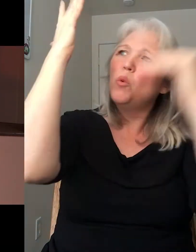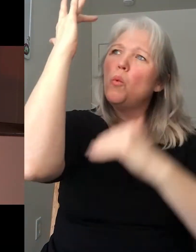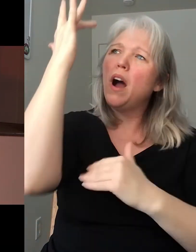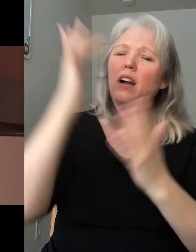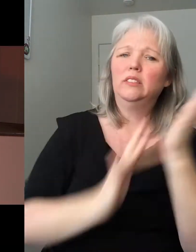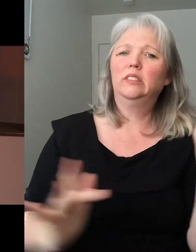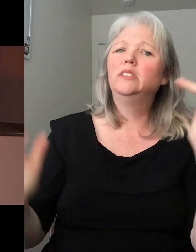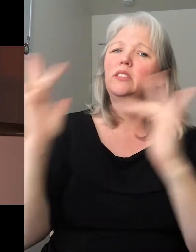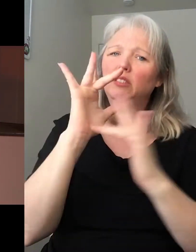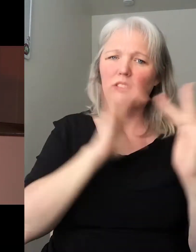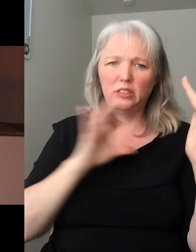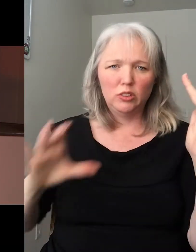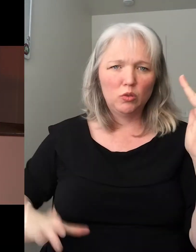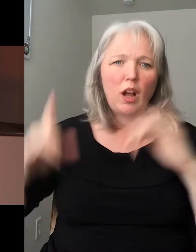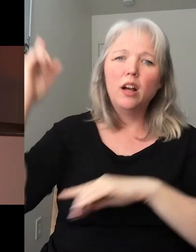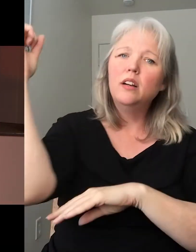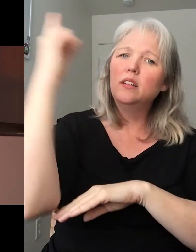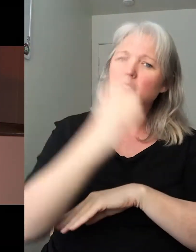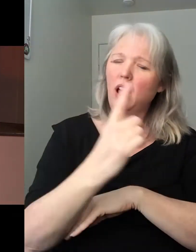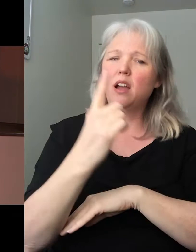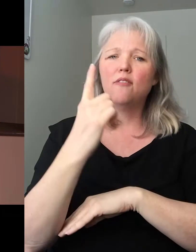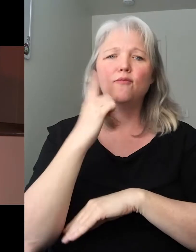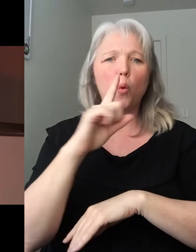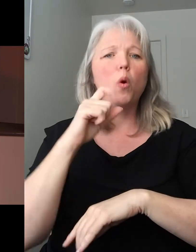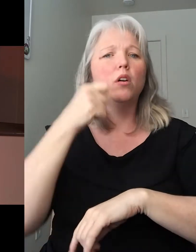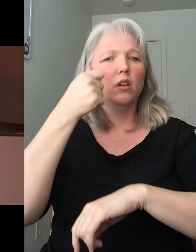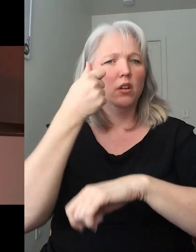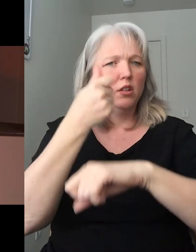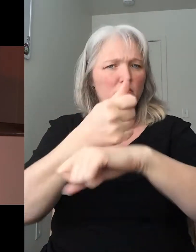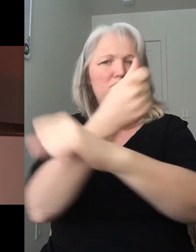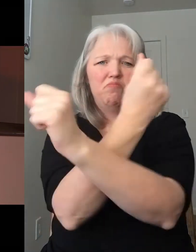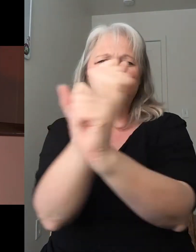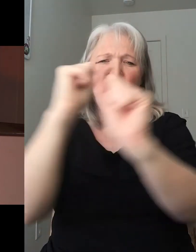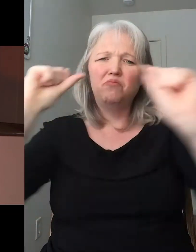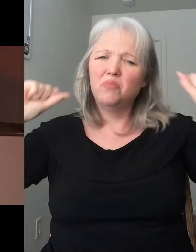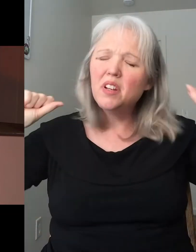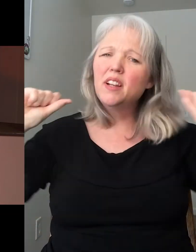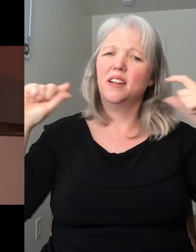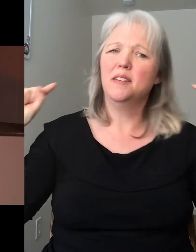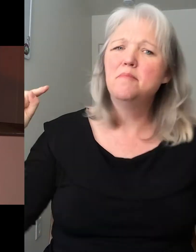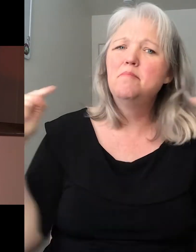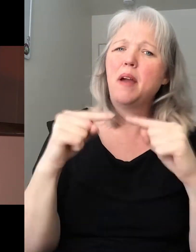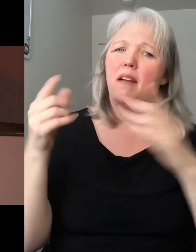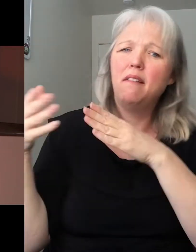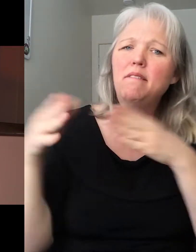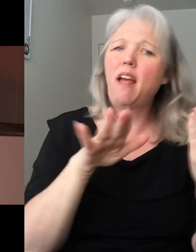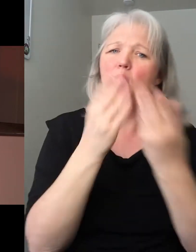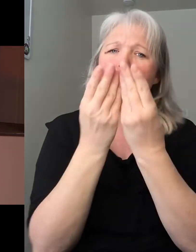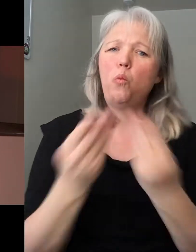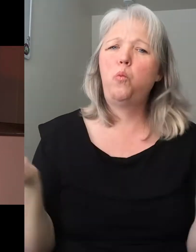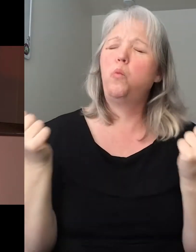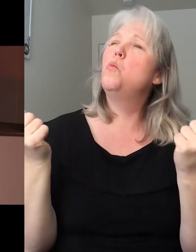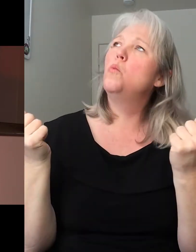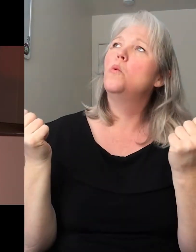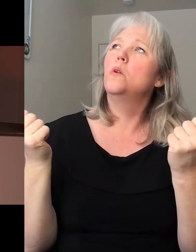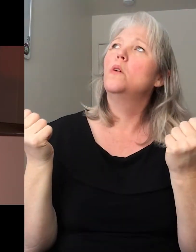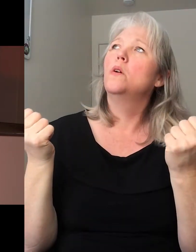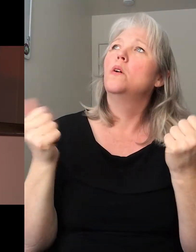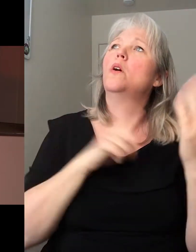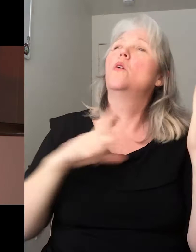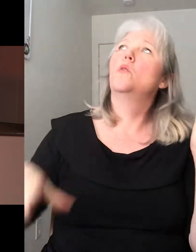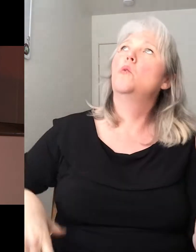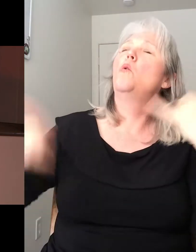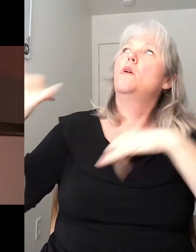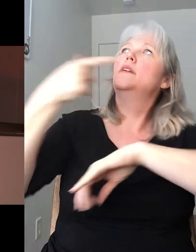Jesus Christ came to set us free from all pain and death.